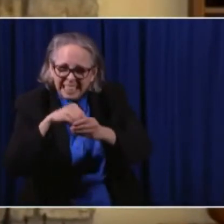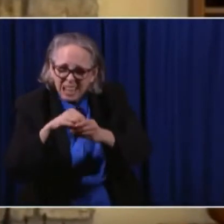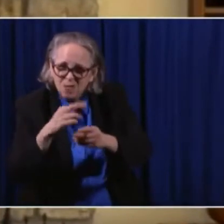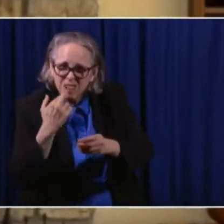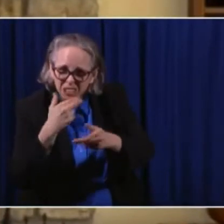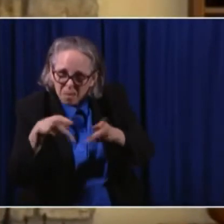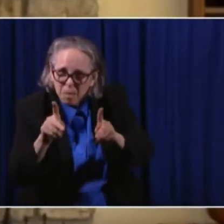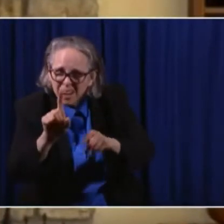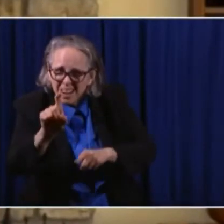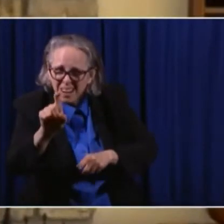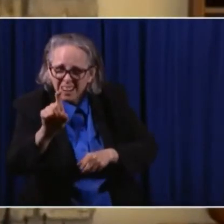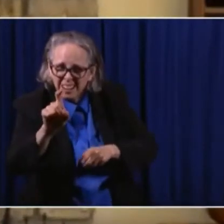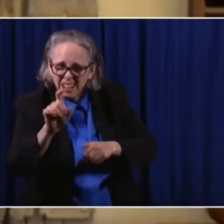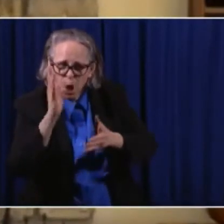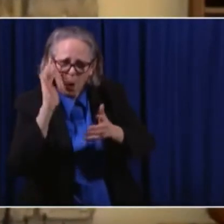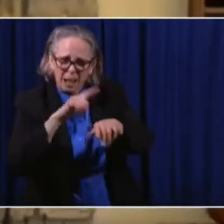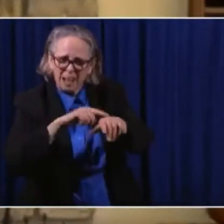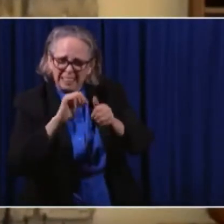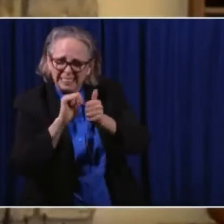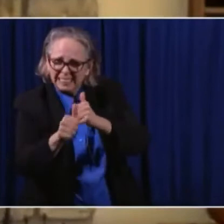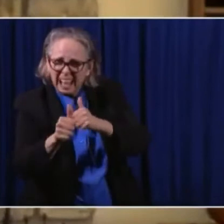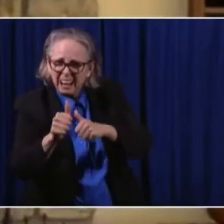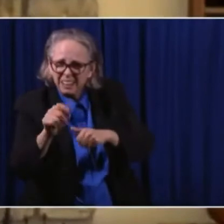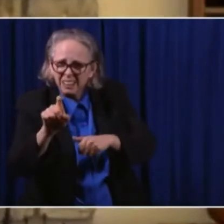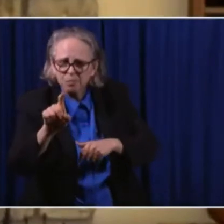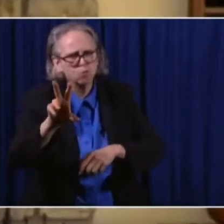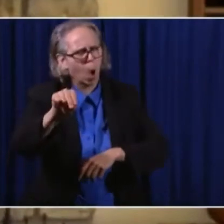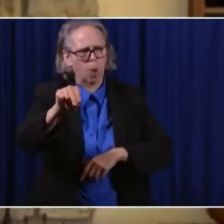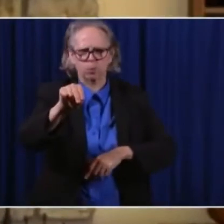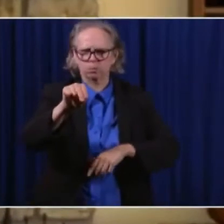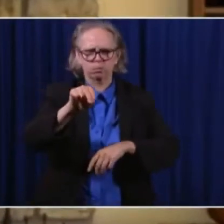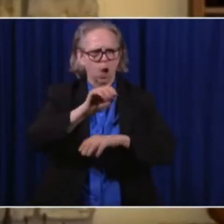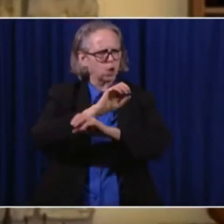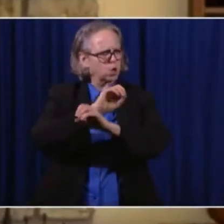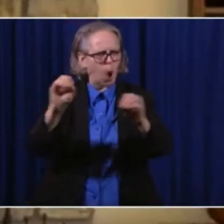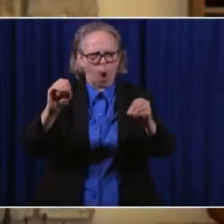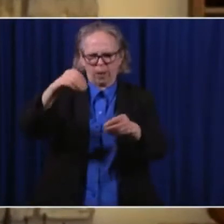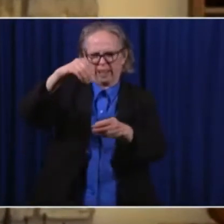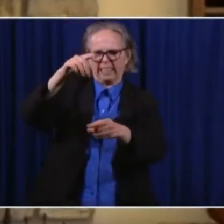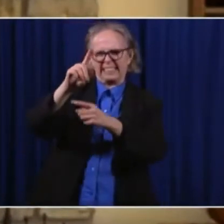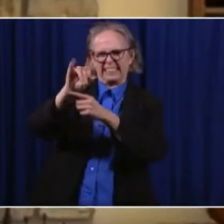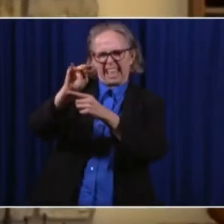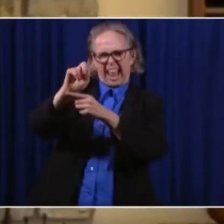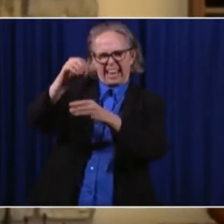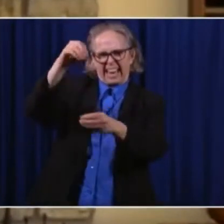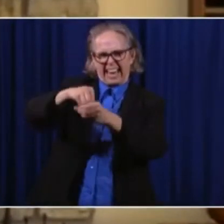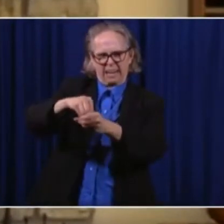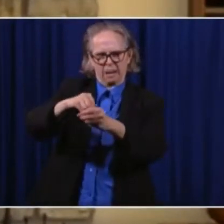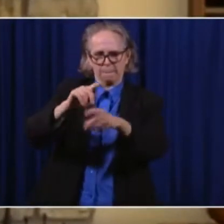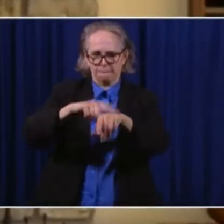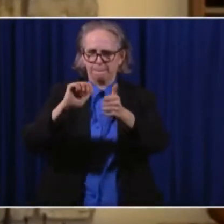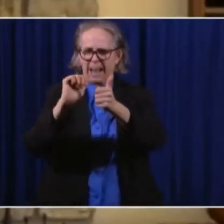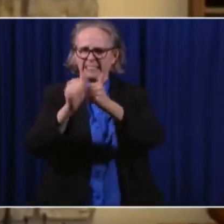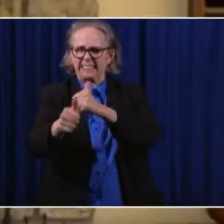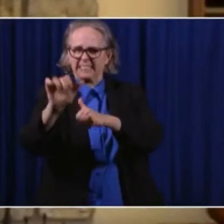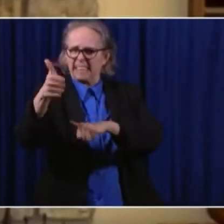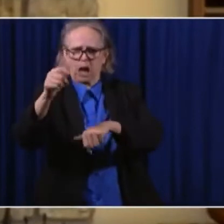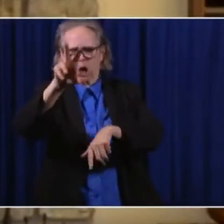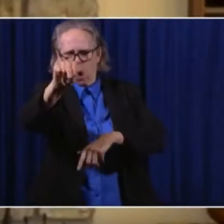Thursday? No dine-in. No dine-in beyond 10 o'clock. Curfew. Okay, goes